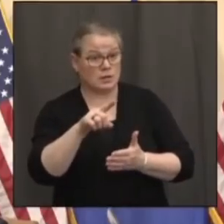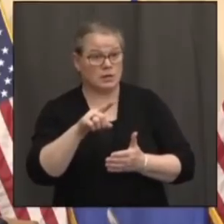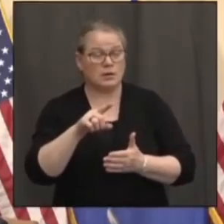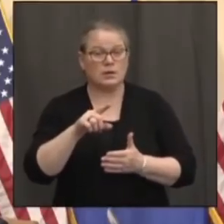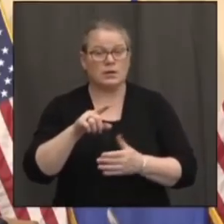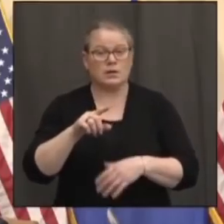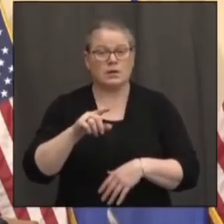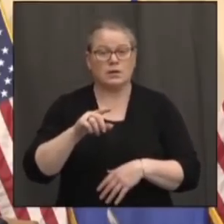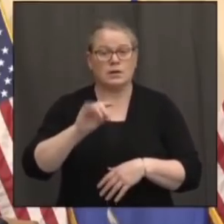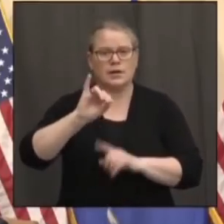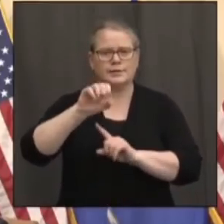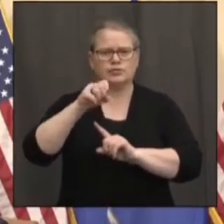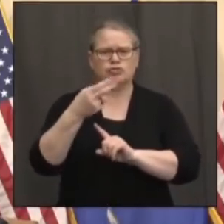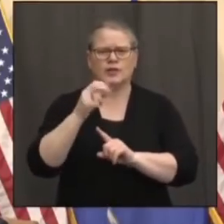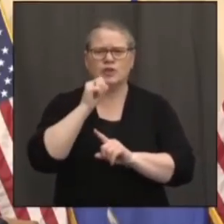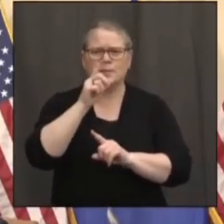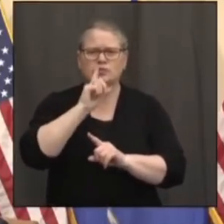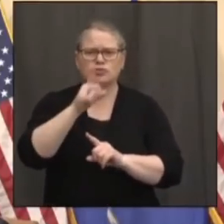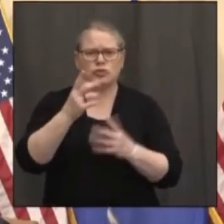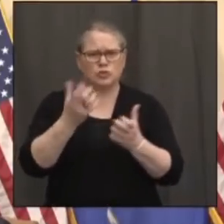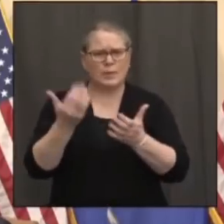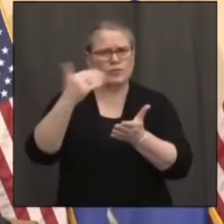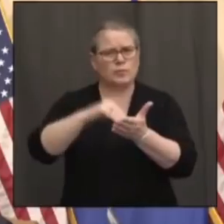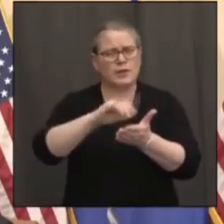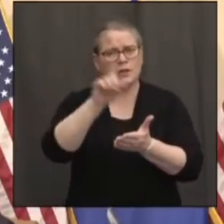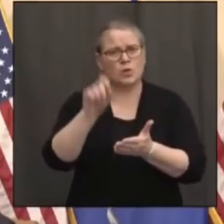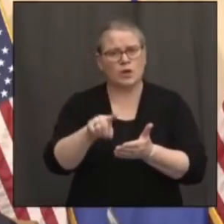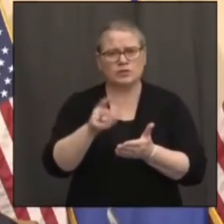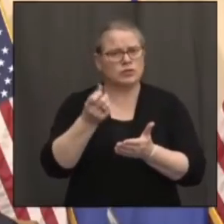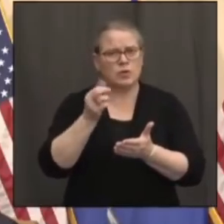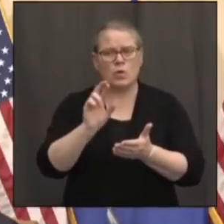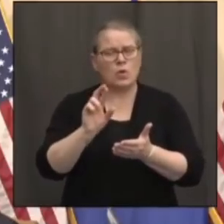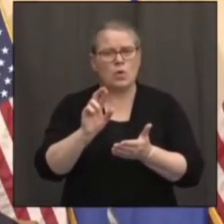Josh, I believe, I don't know, do you want me to repeat the question, or I think you?